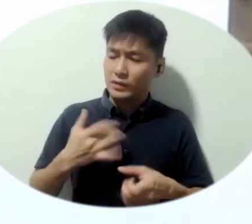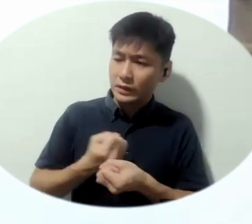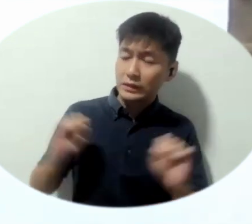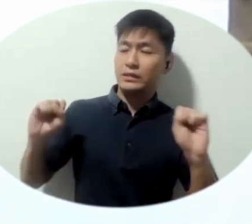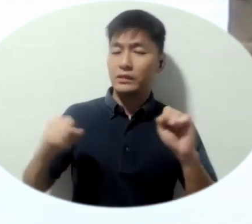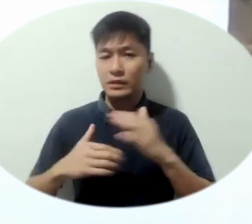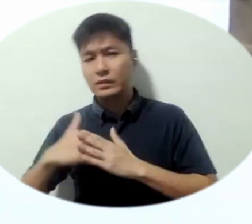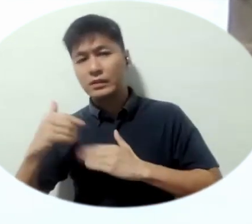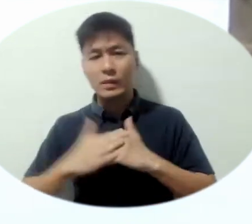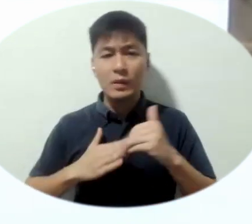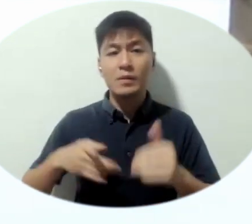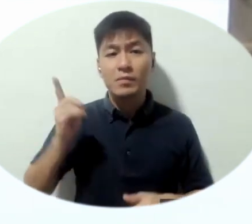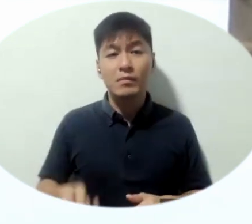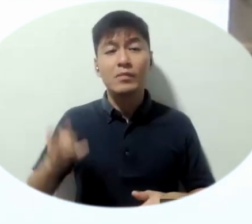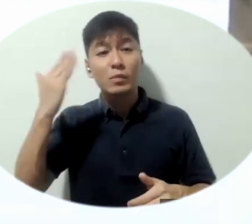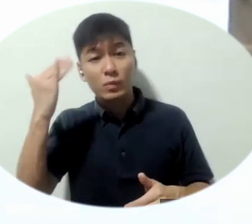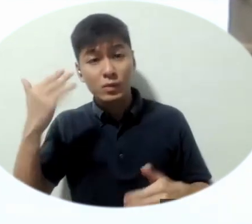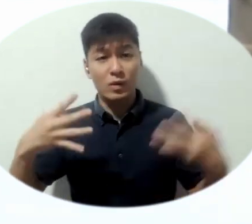safe, because the sound was,